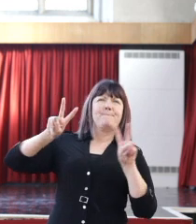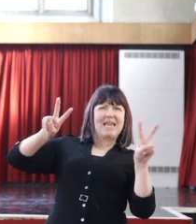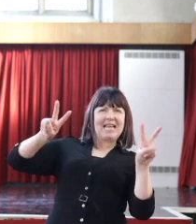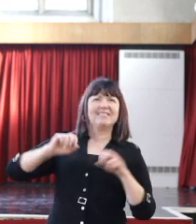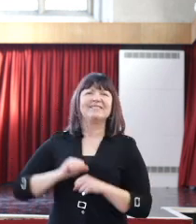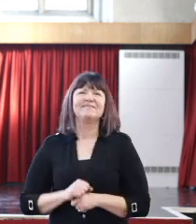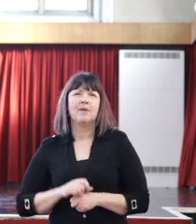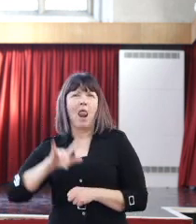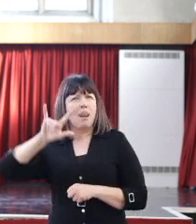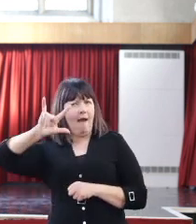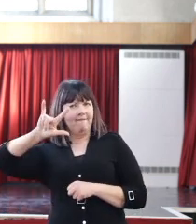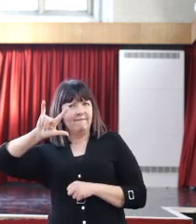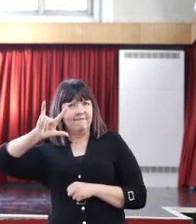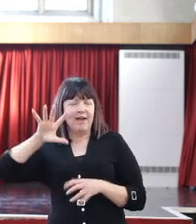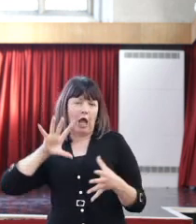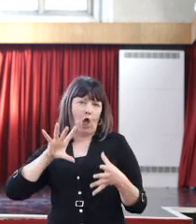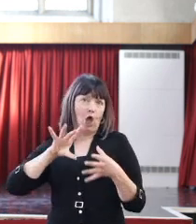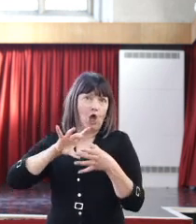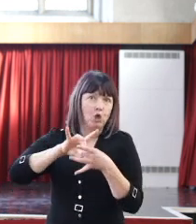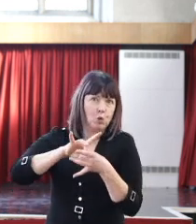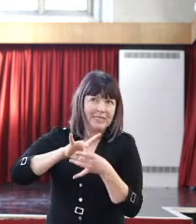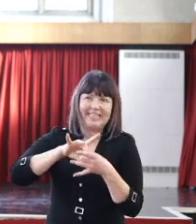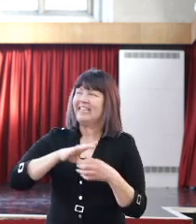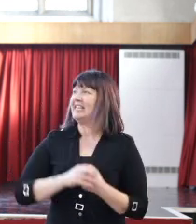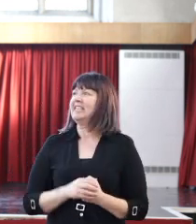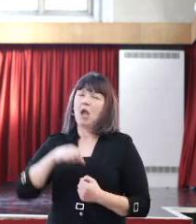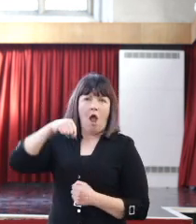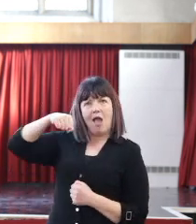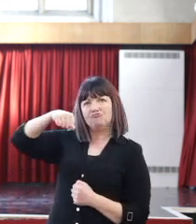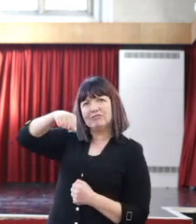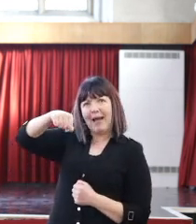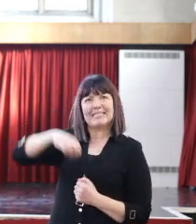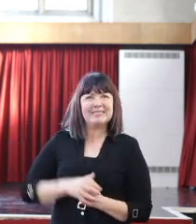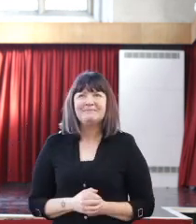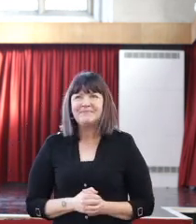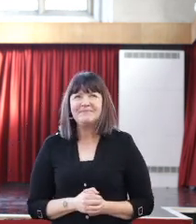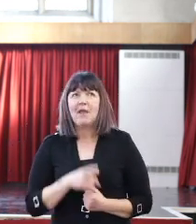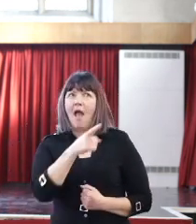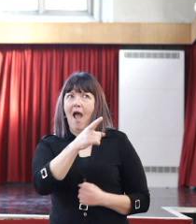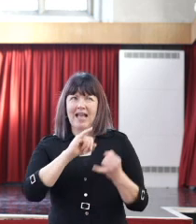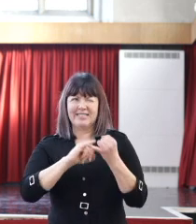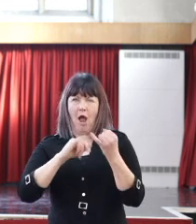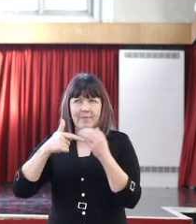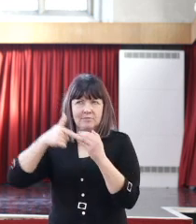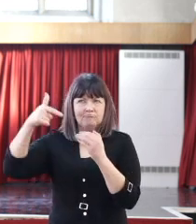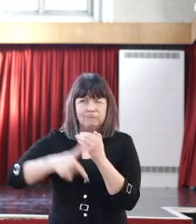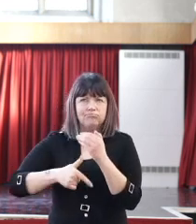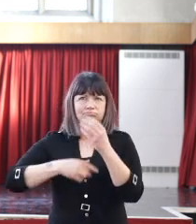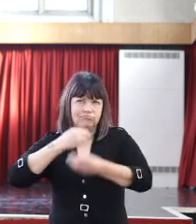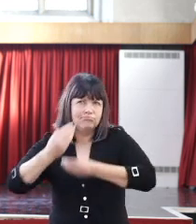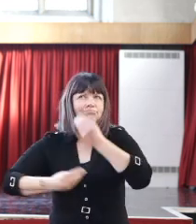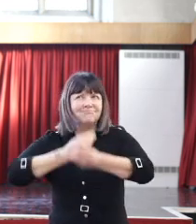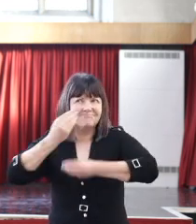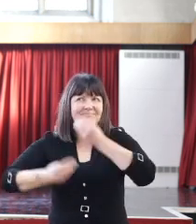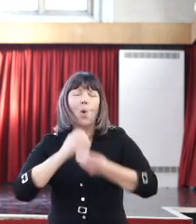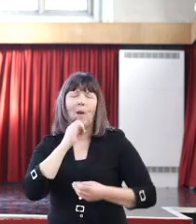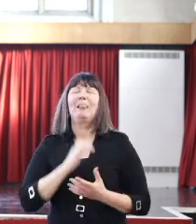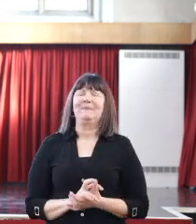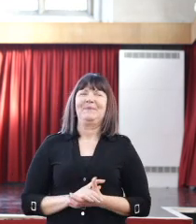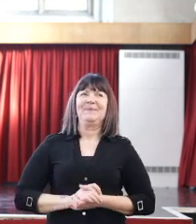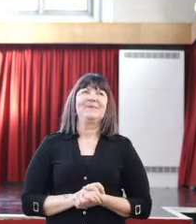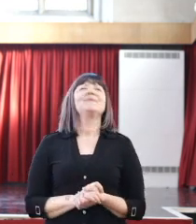love, unity, and then respect. Simon will discuss them a bit more, just give you a bit of an overview.